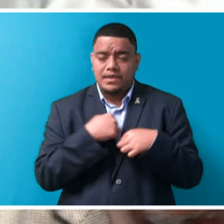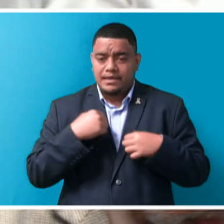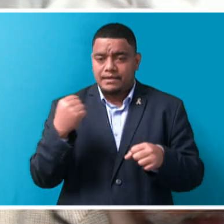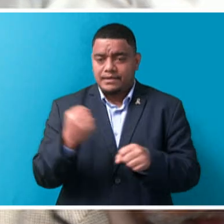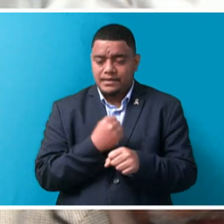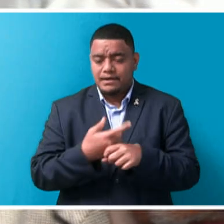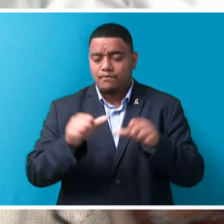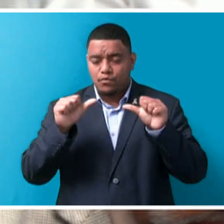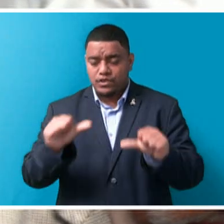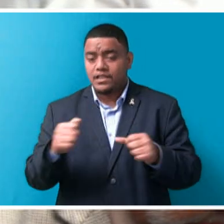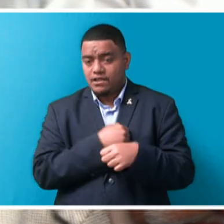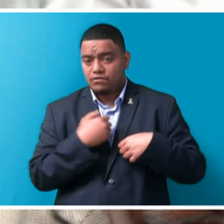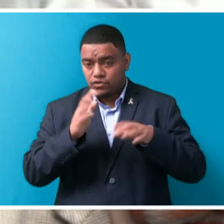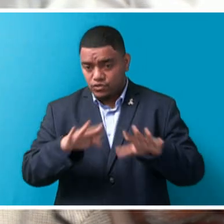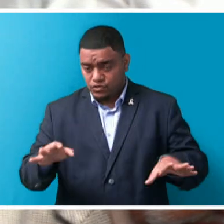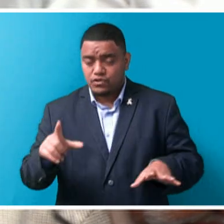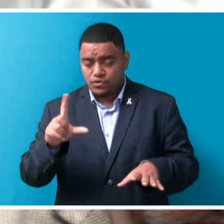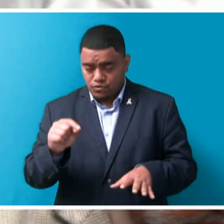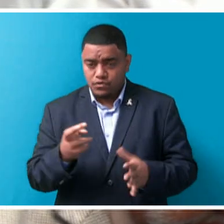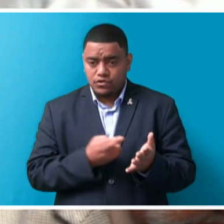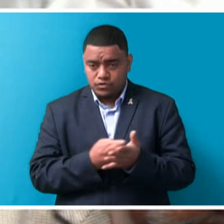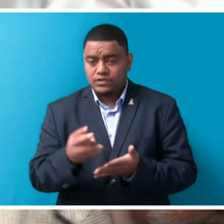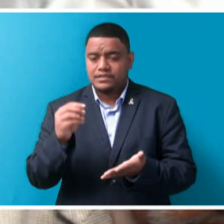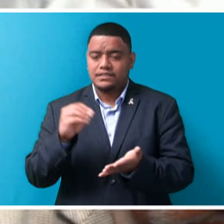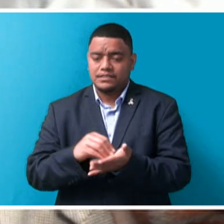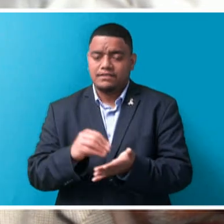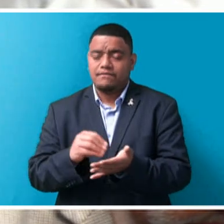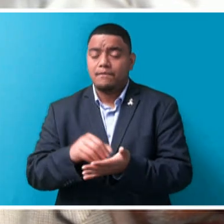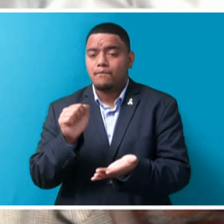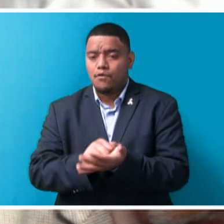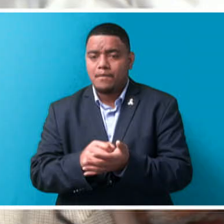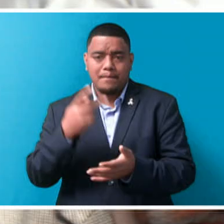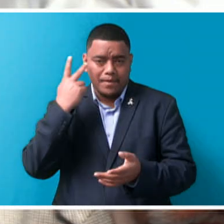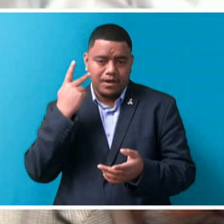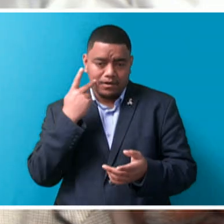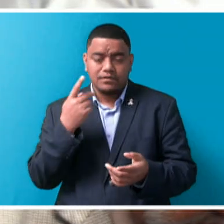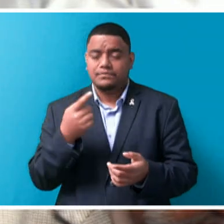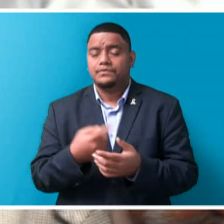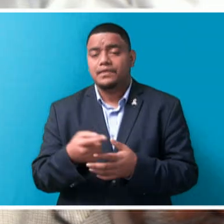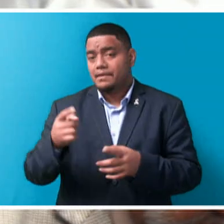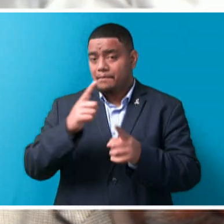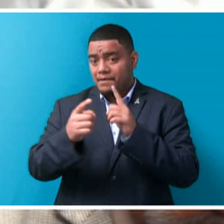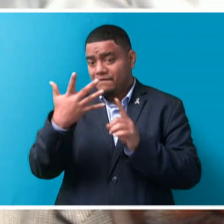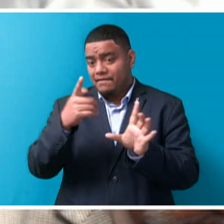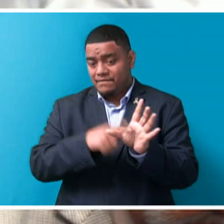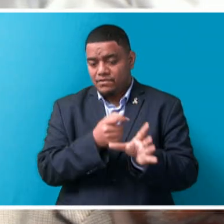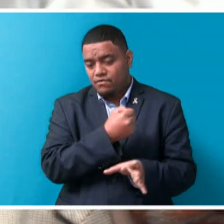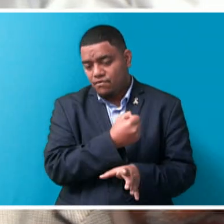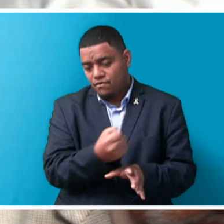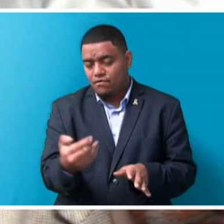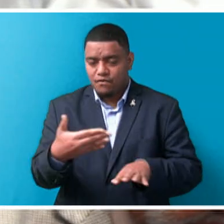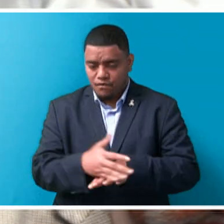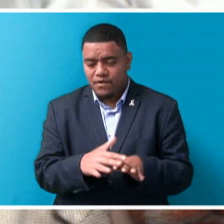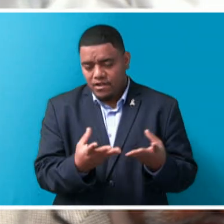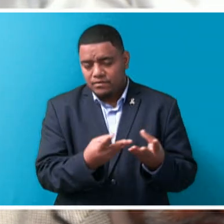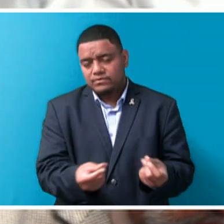and a system that our children truly deserve. And the hold of the past 5 years is over, and these are being processed